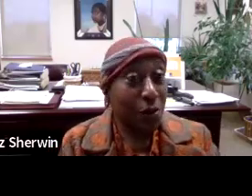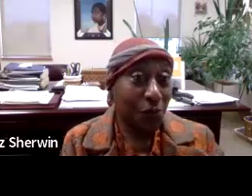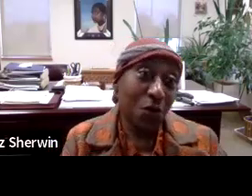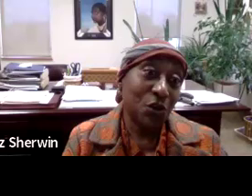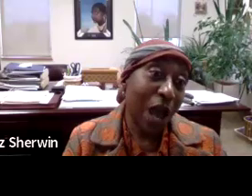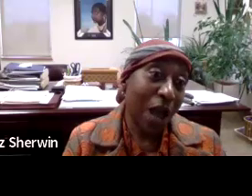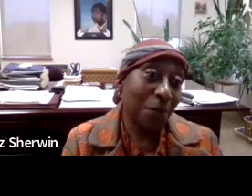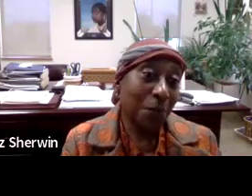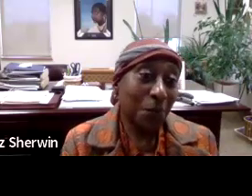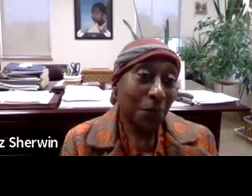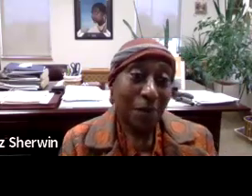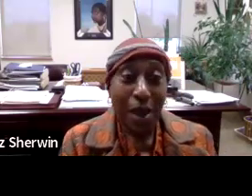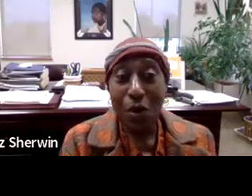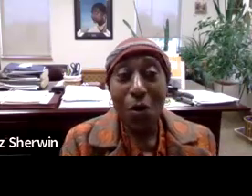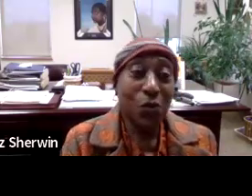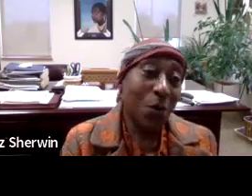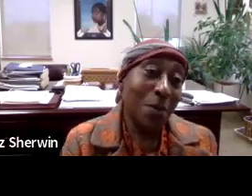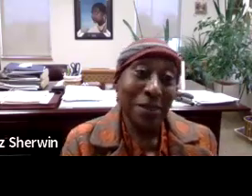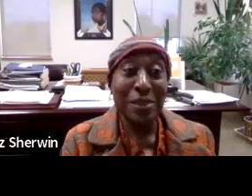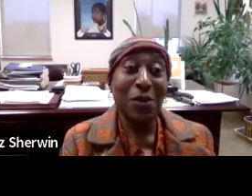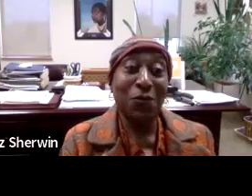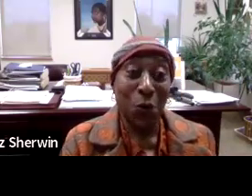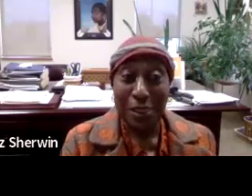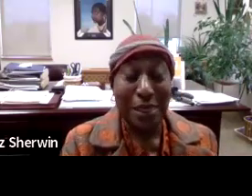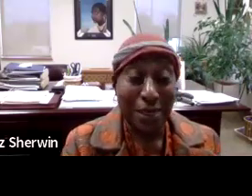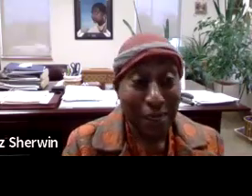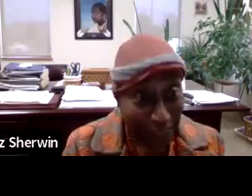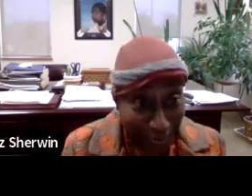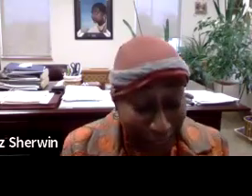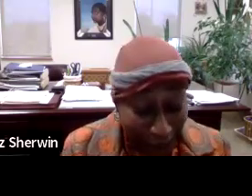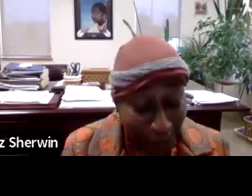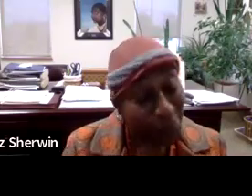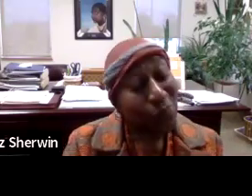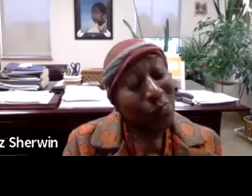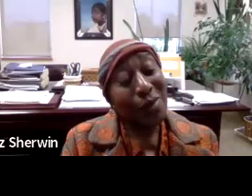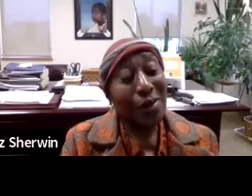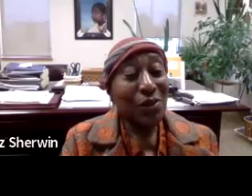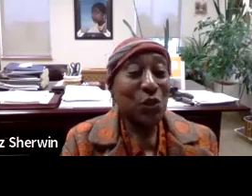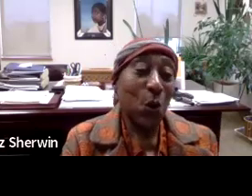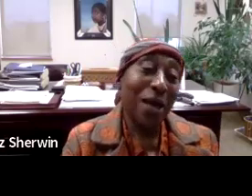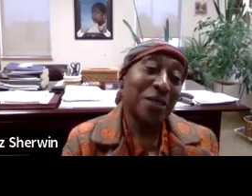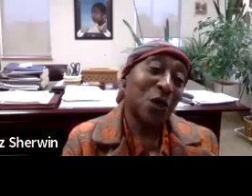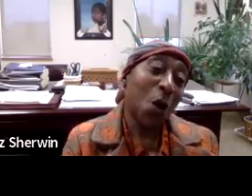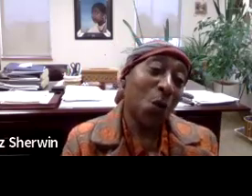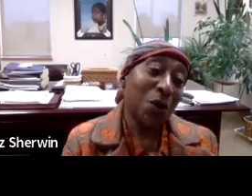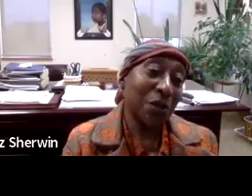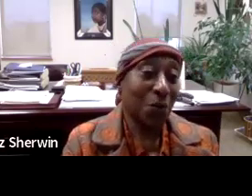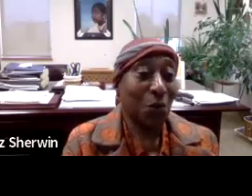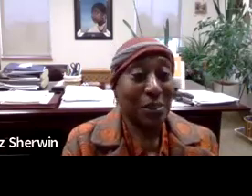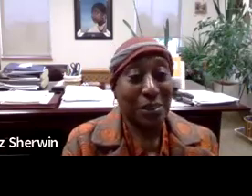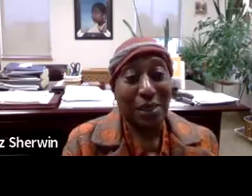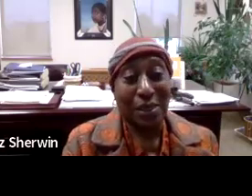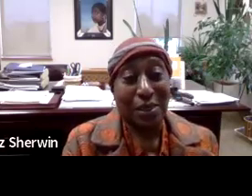I was looking for a job. I'd gone through a messy divorce and I needed income. So I saw where